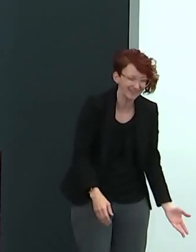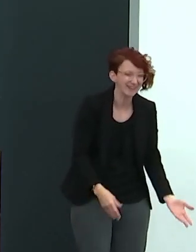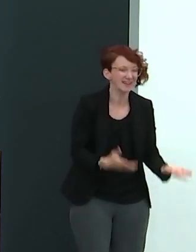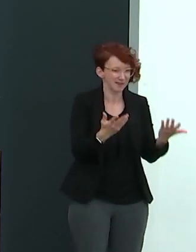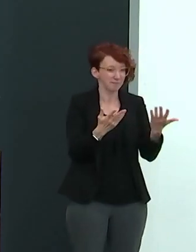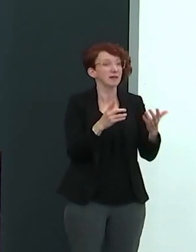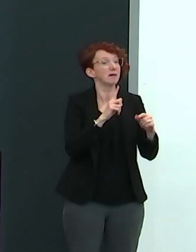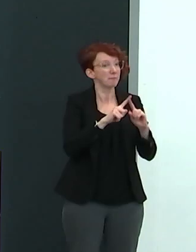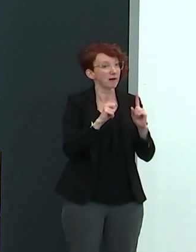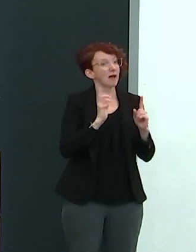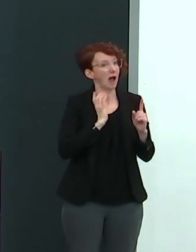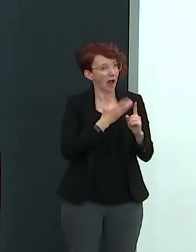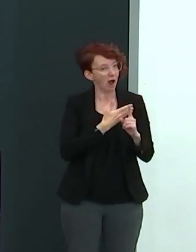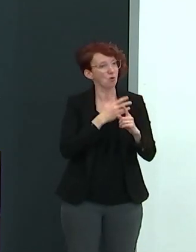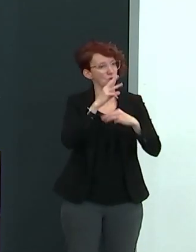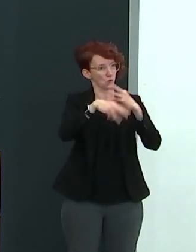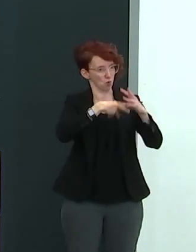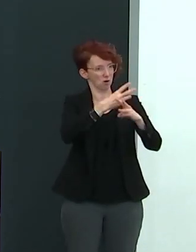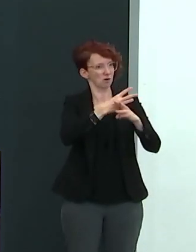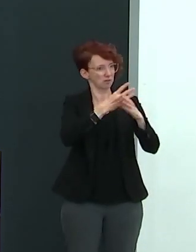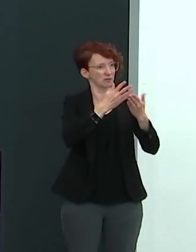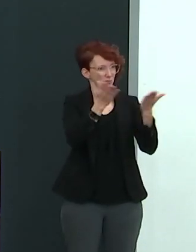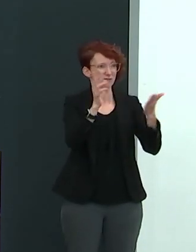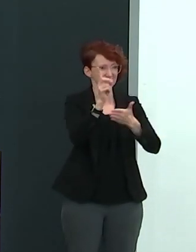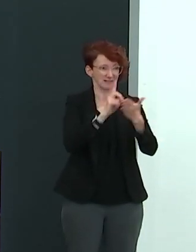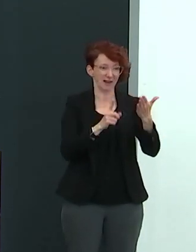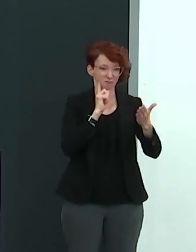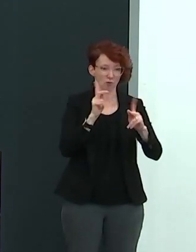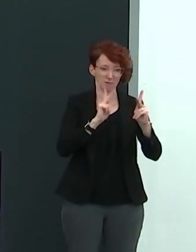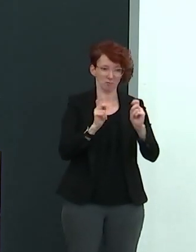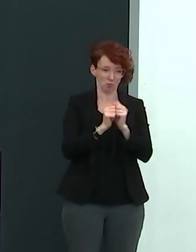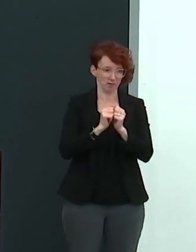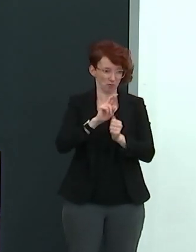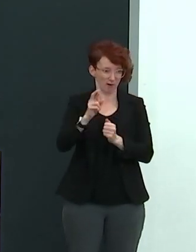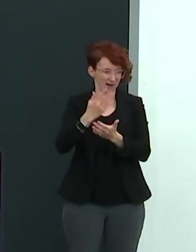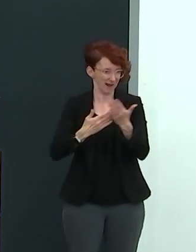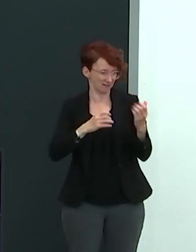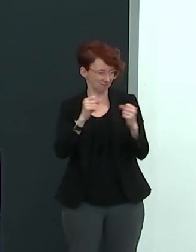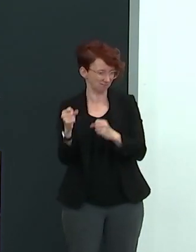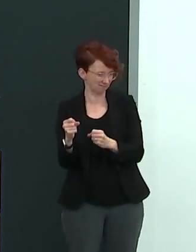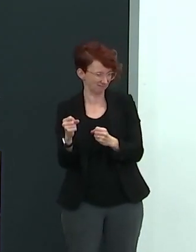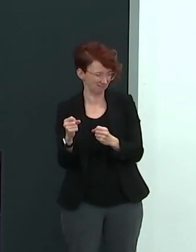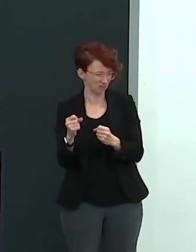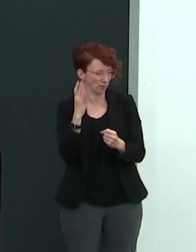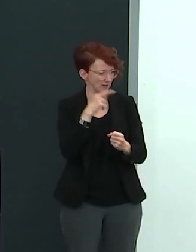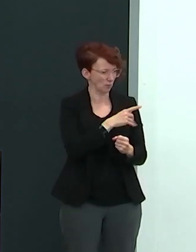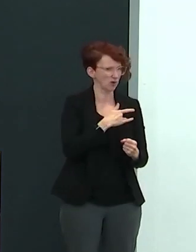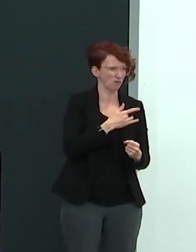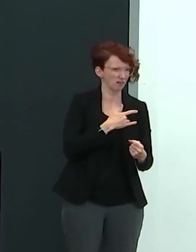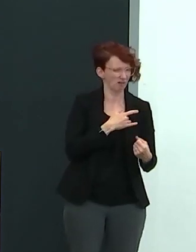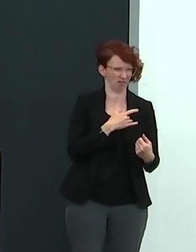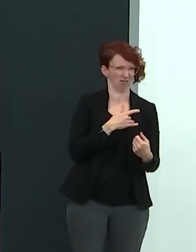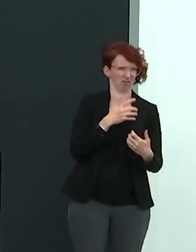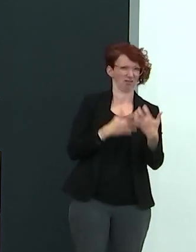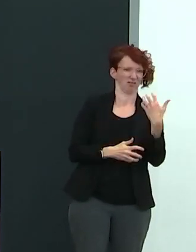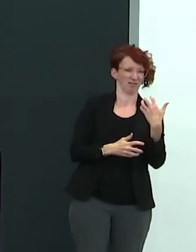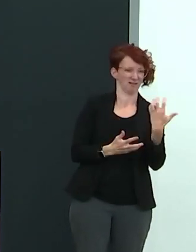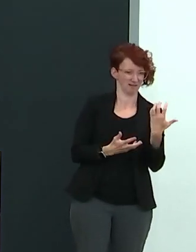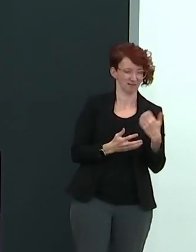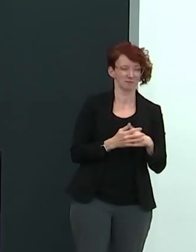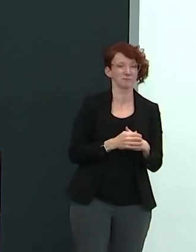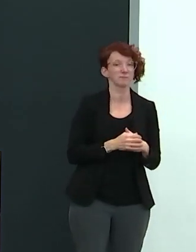designed for right-handed individuals. The other paradigm, which is the medical model,